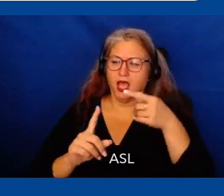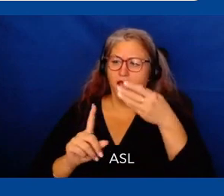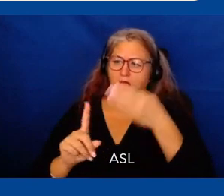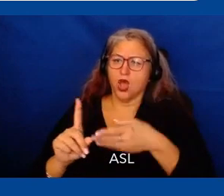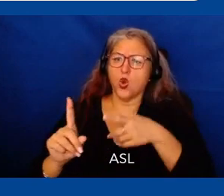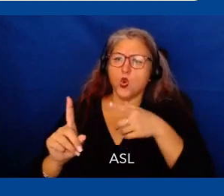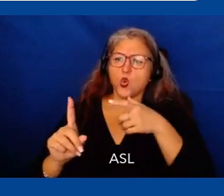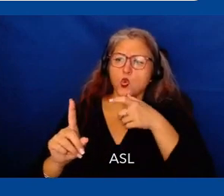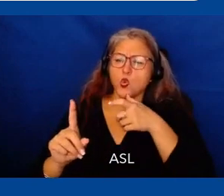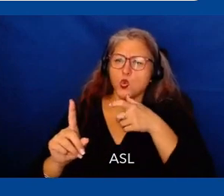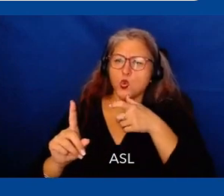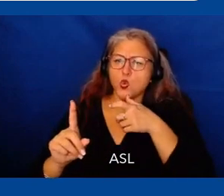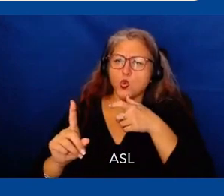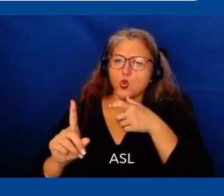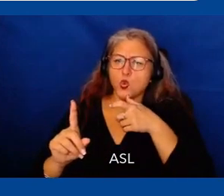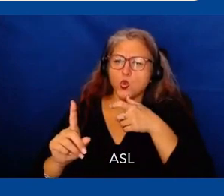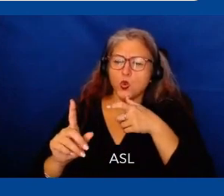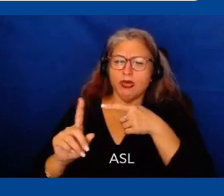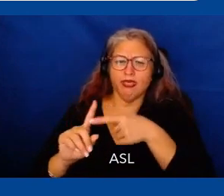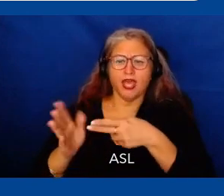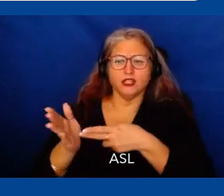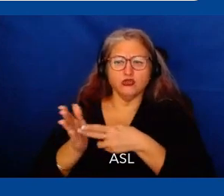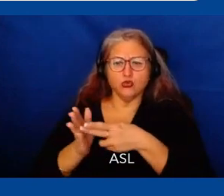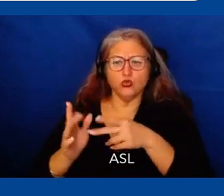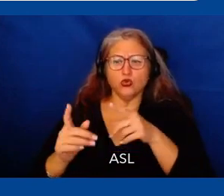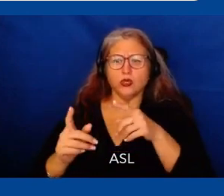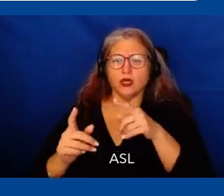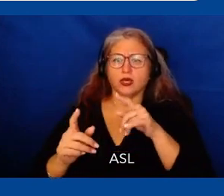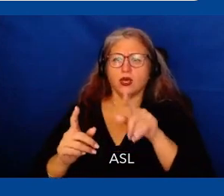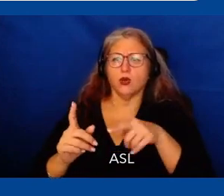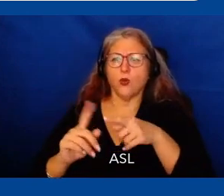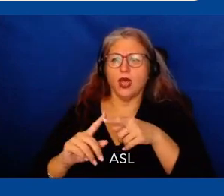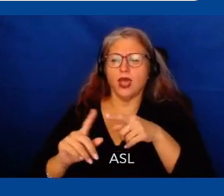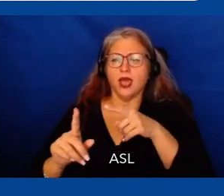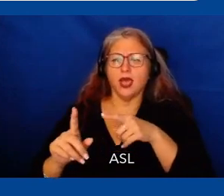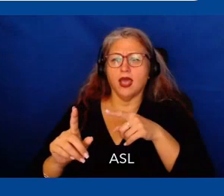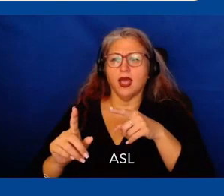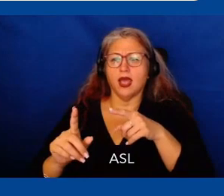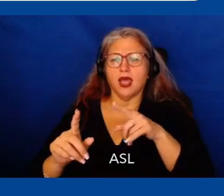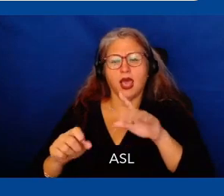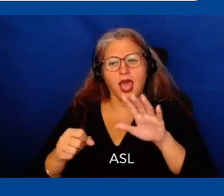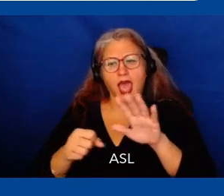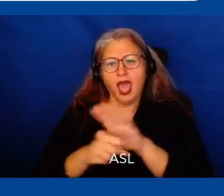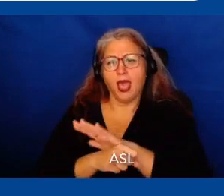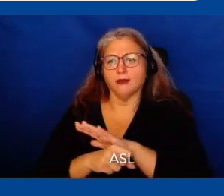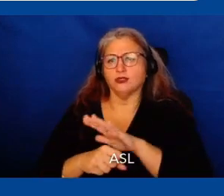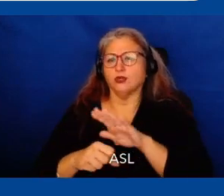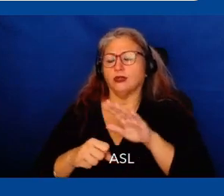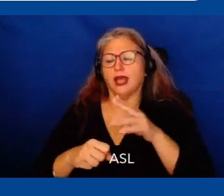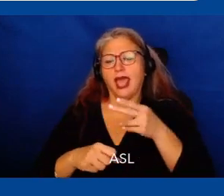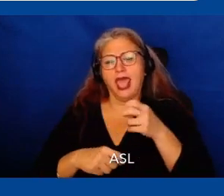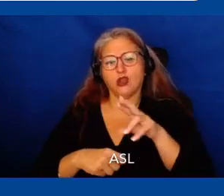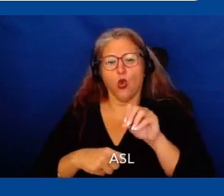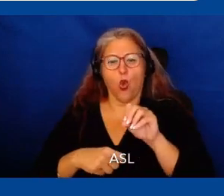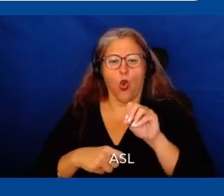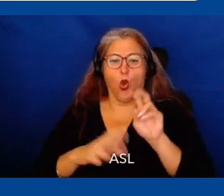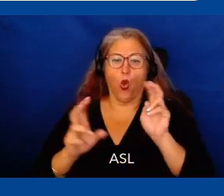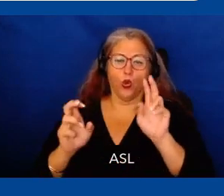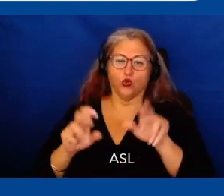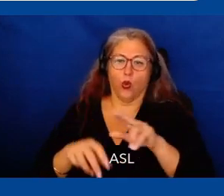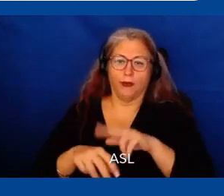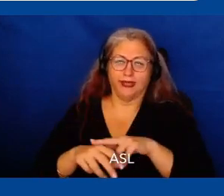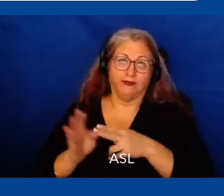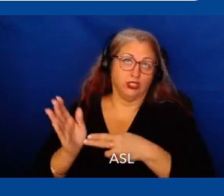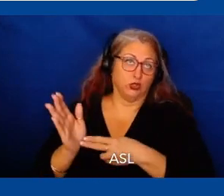that truth, that univocal and absolute and heteronormative